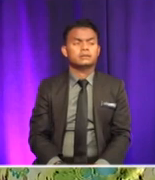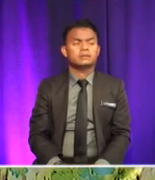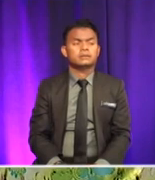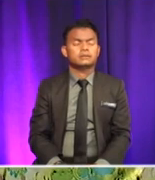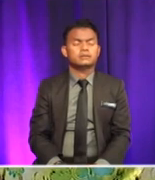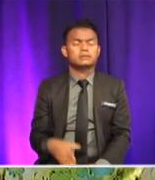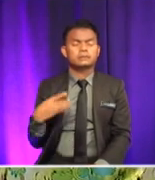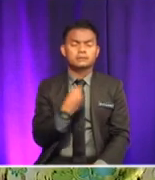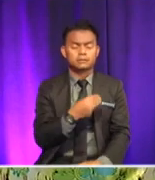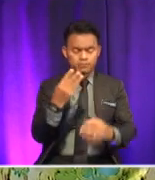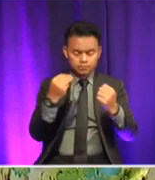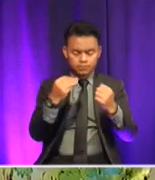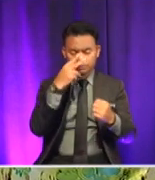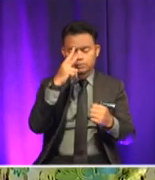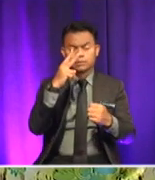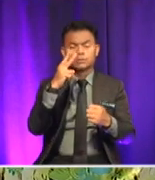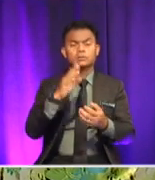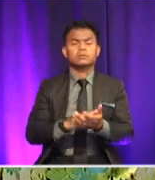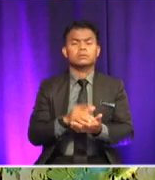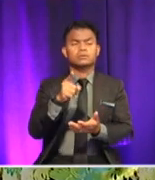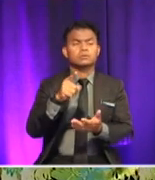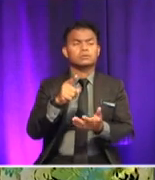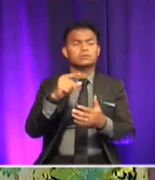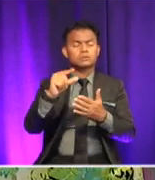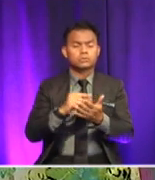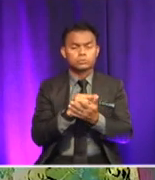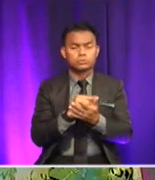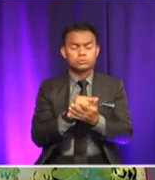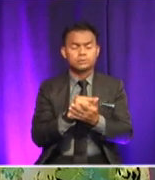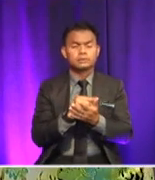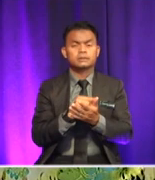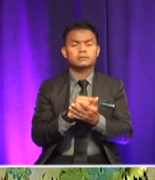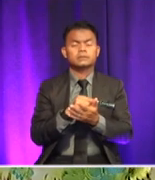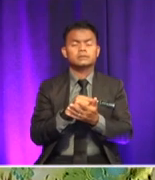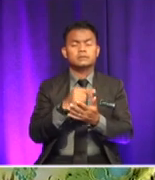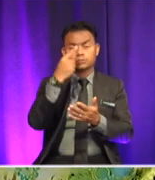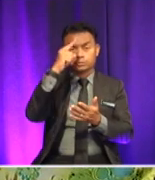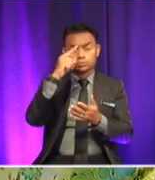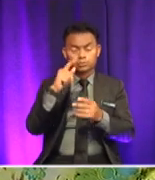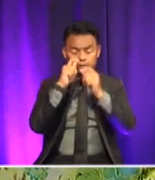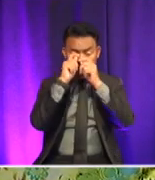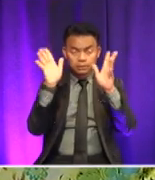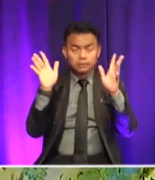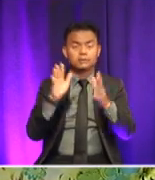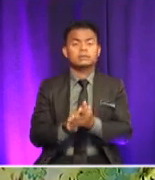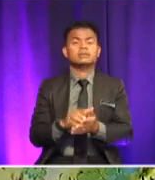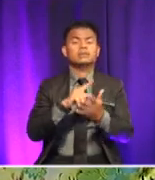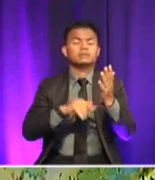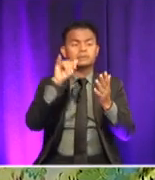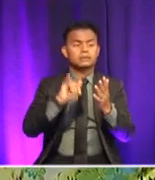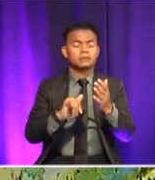see you using these kind of words to explain the situation. All right.